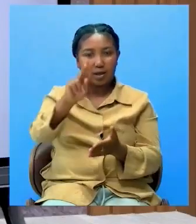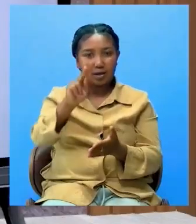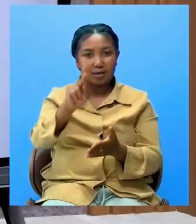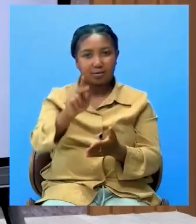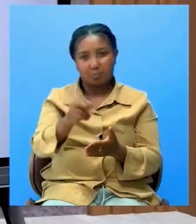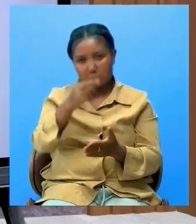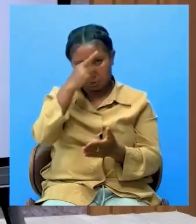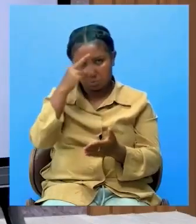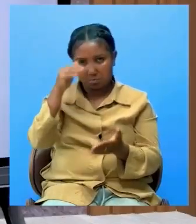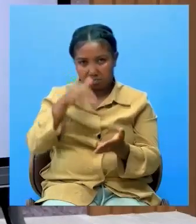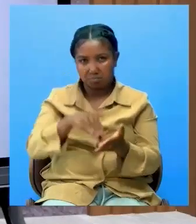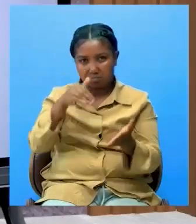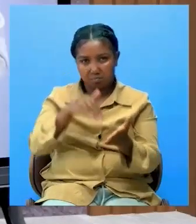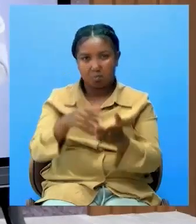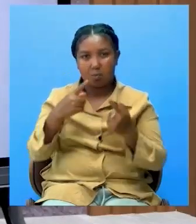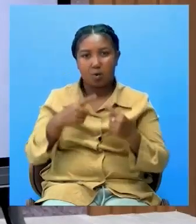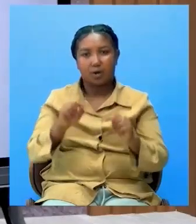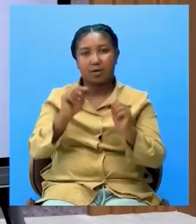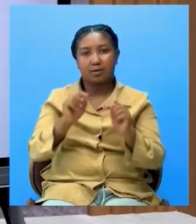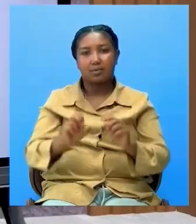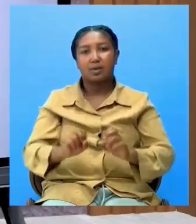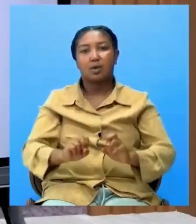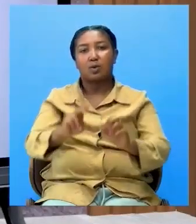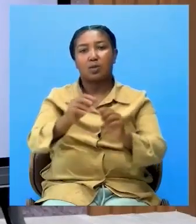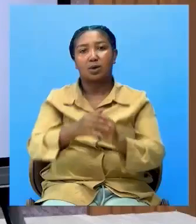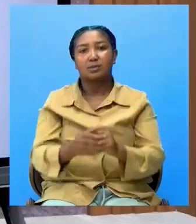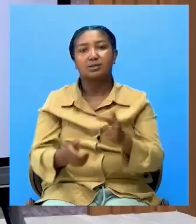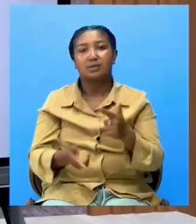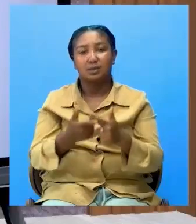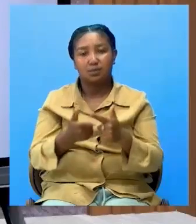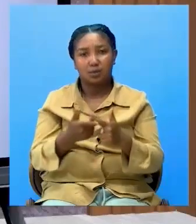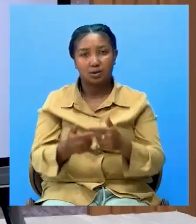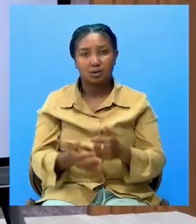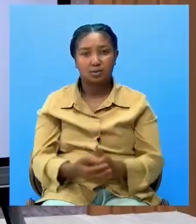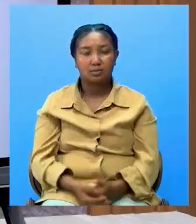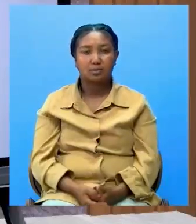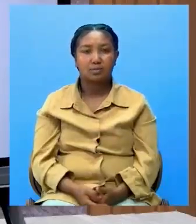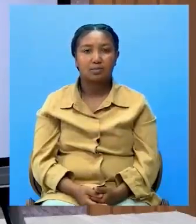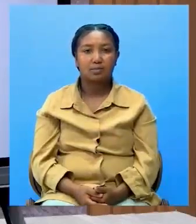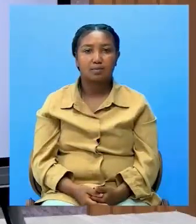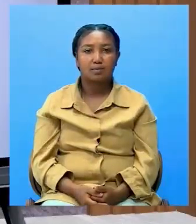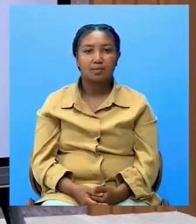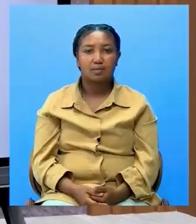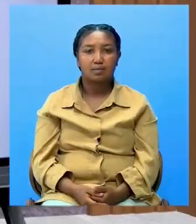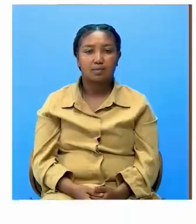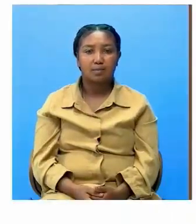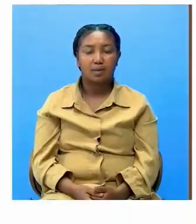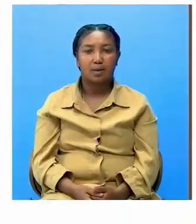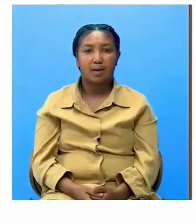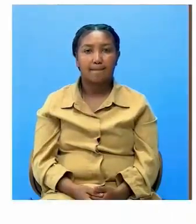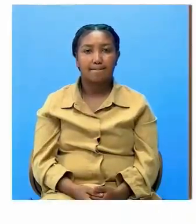you can do it. Nice. Now let's go to the second point about colon.